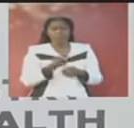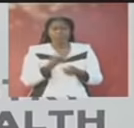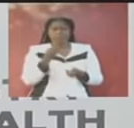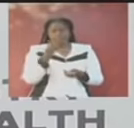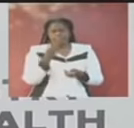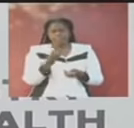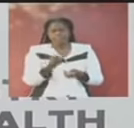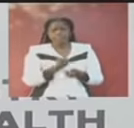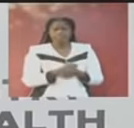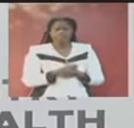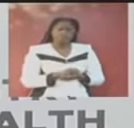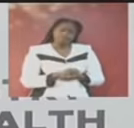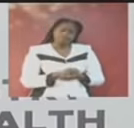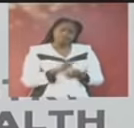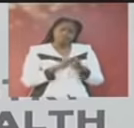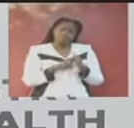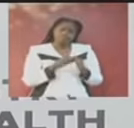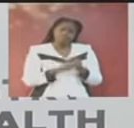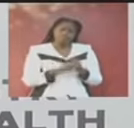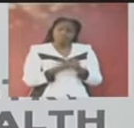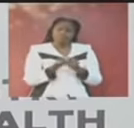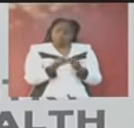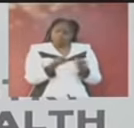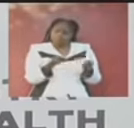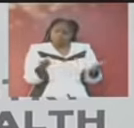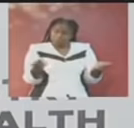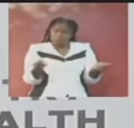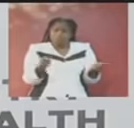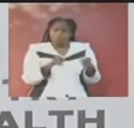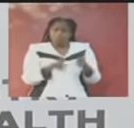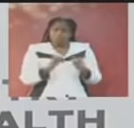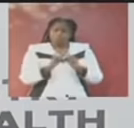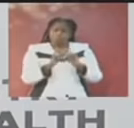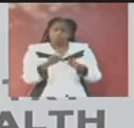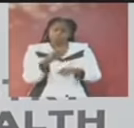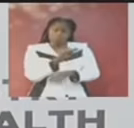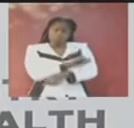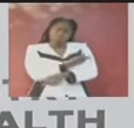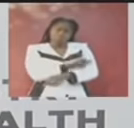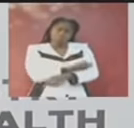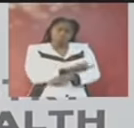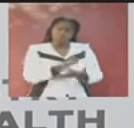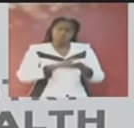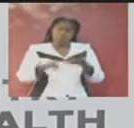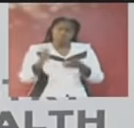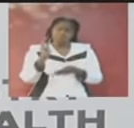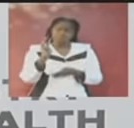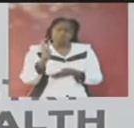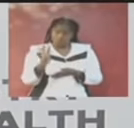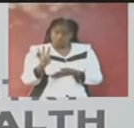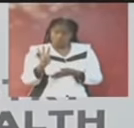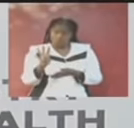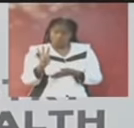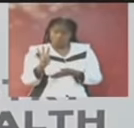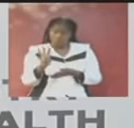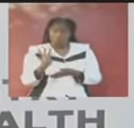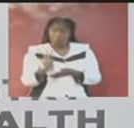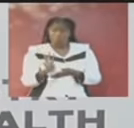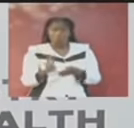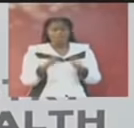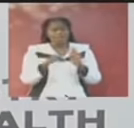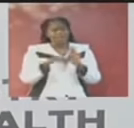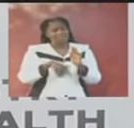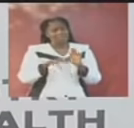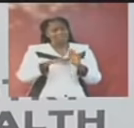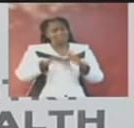vaccines. As of week 4, we have the administration of just under 7,000